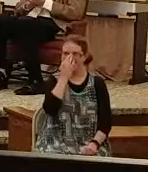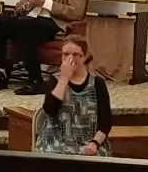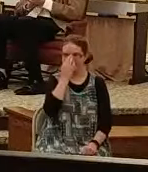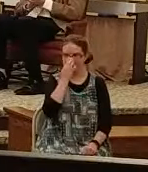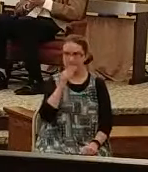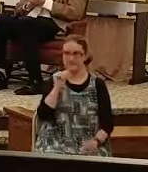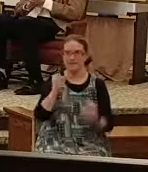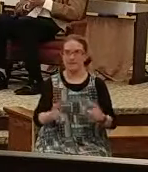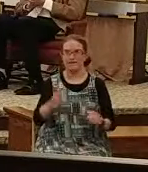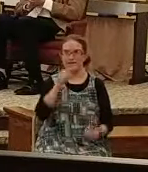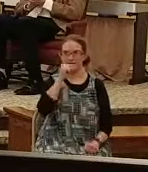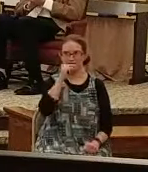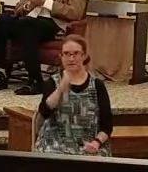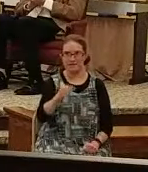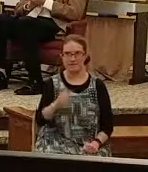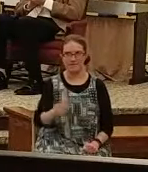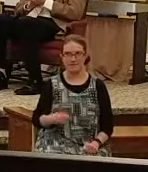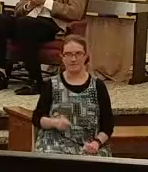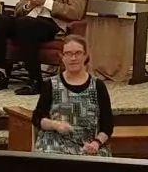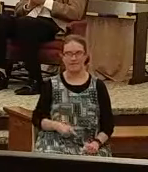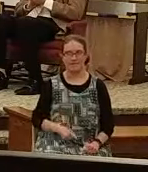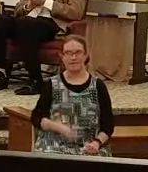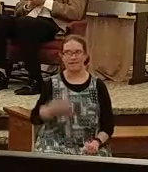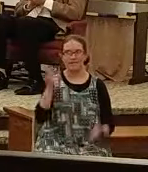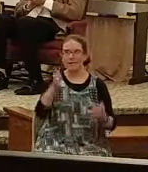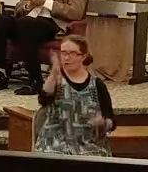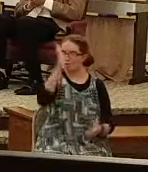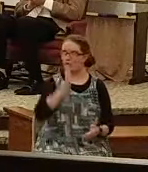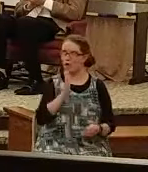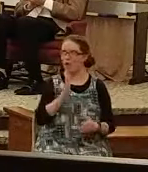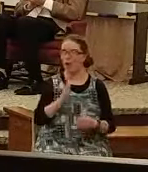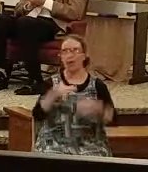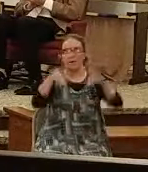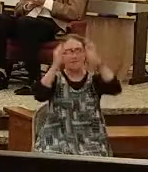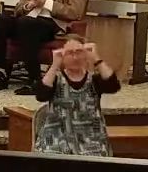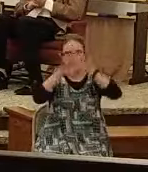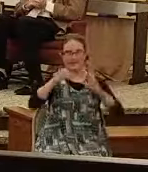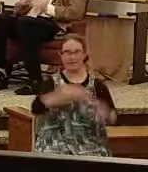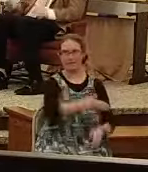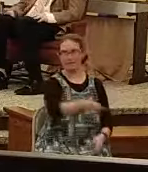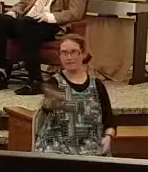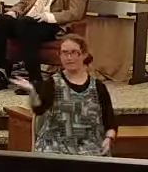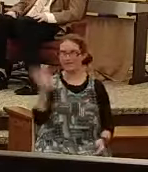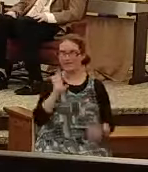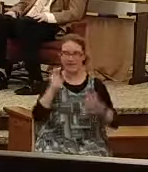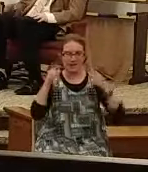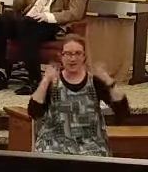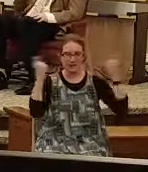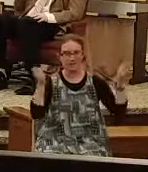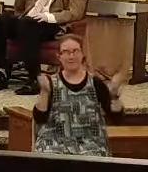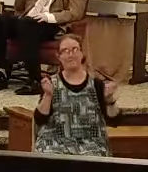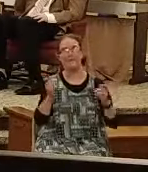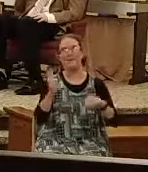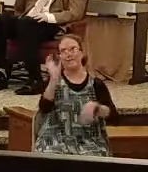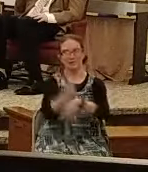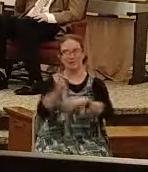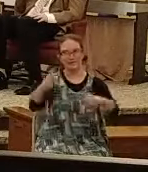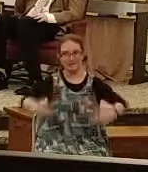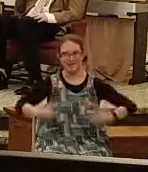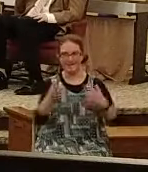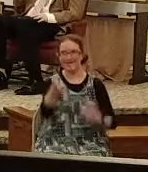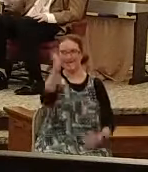But can I tell you, amen, that's what God is expecting out of us. Hallelujah. As the church of the